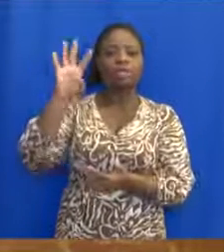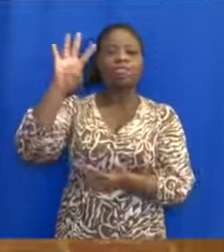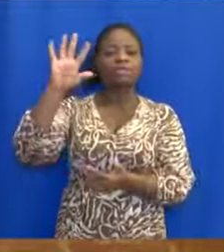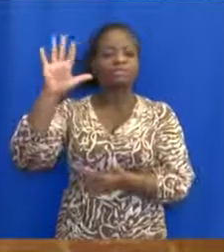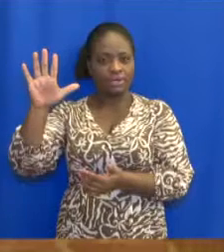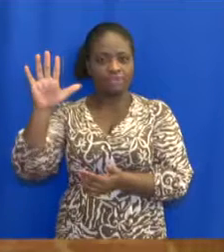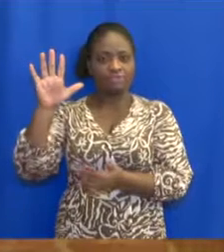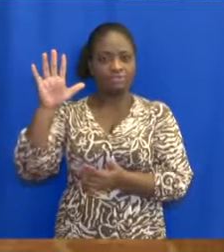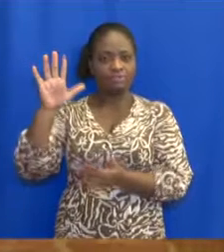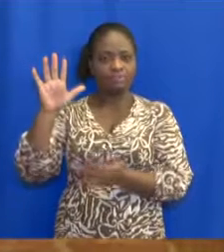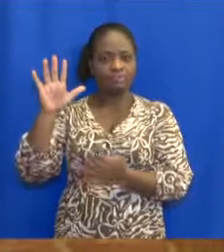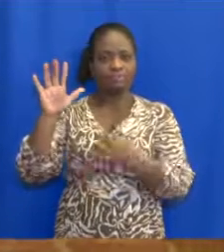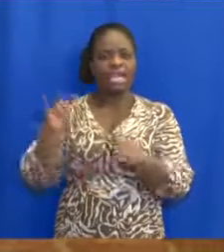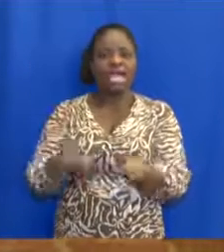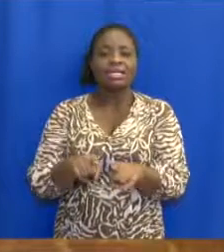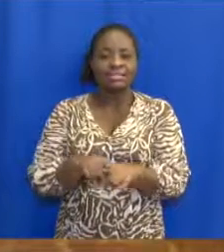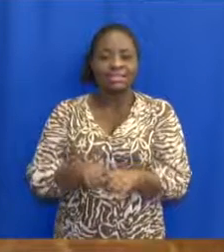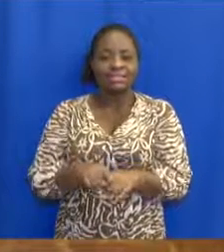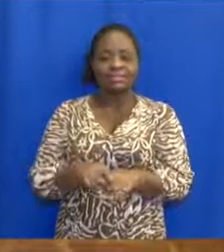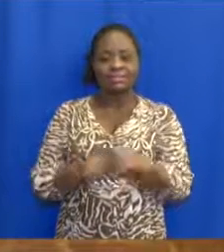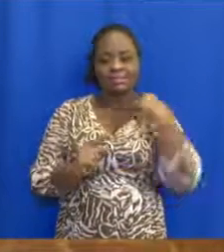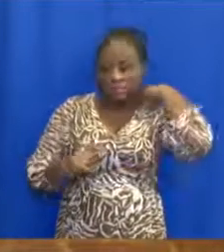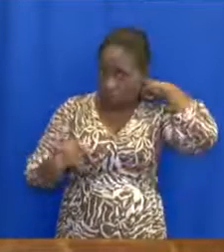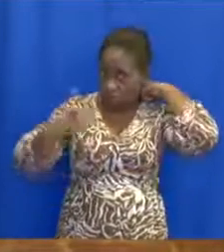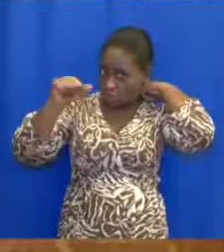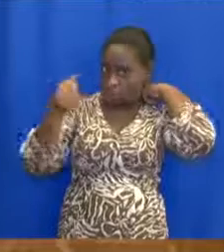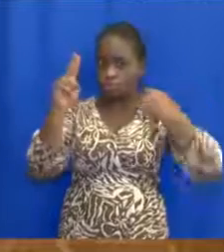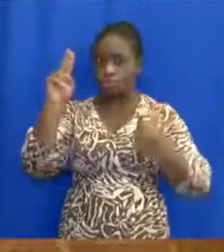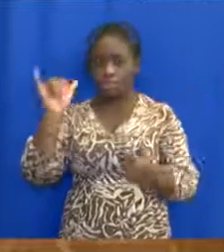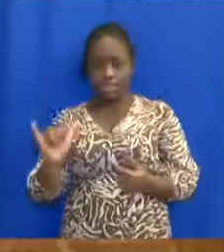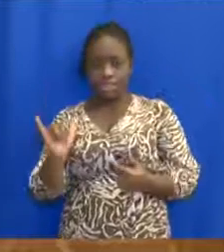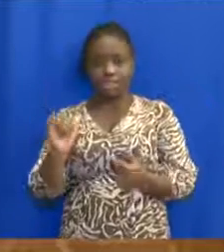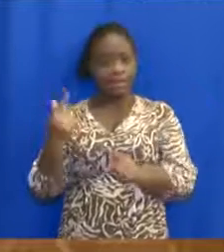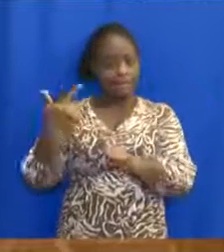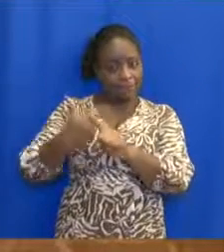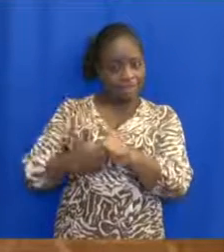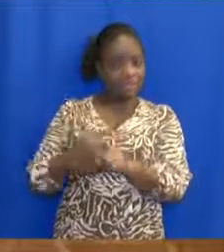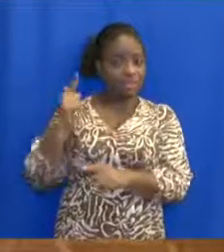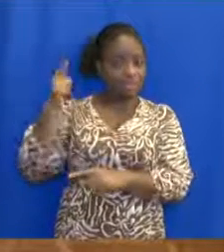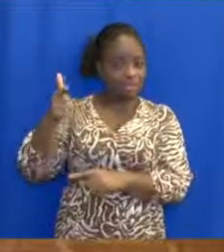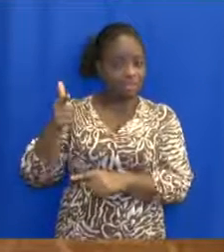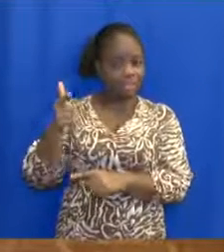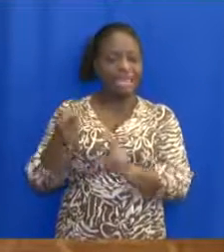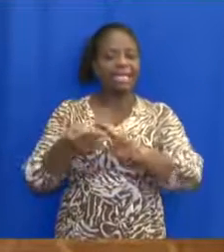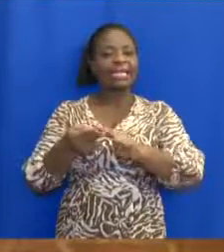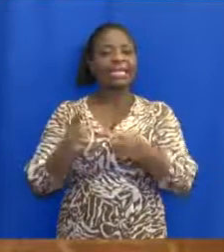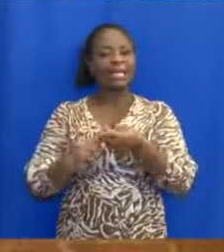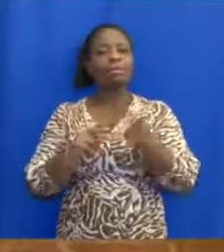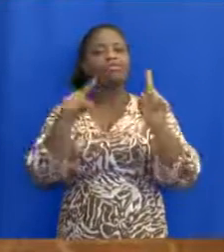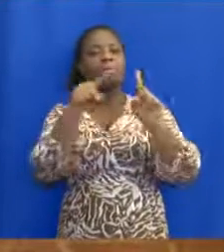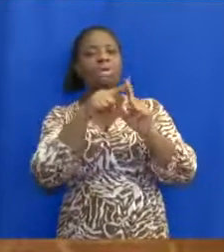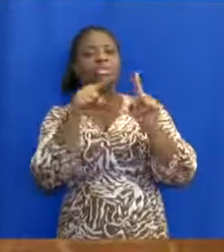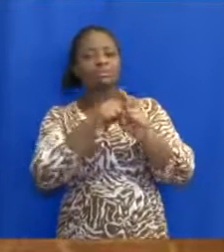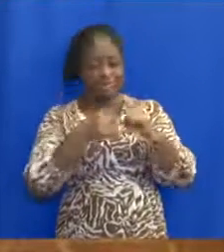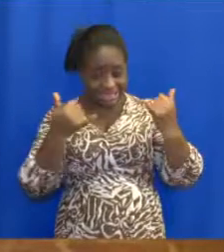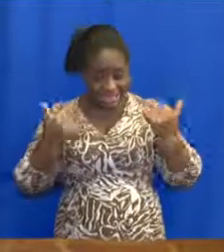4,245. As at midnight of 24th July, nearly a month later, the number of active cases